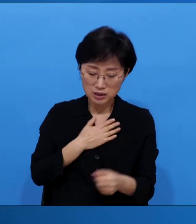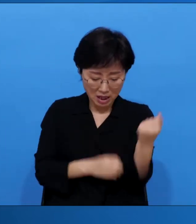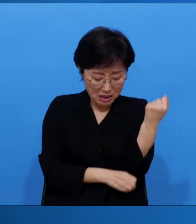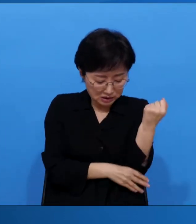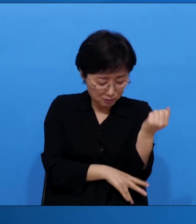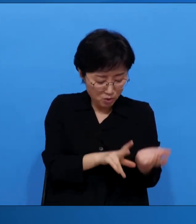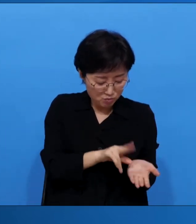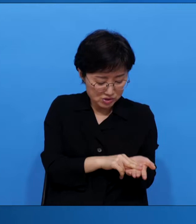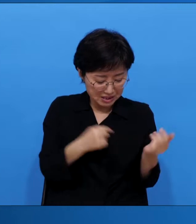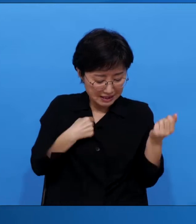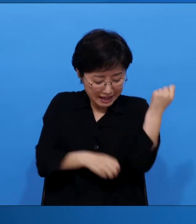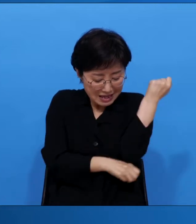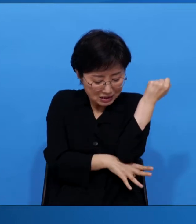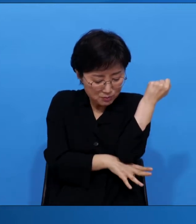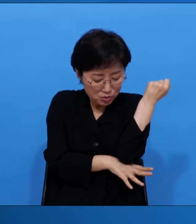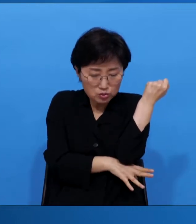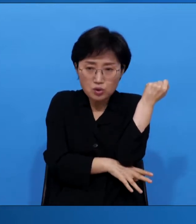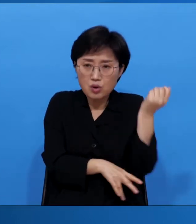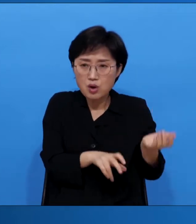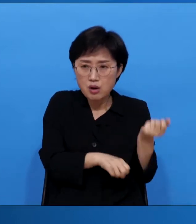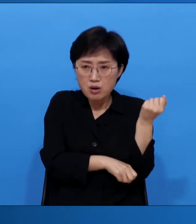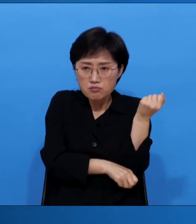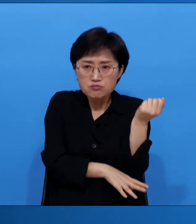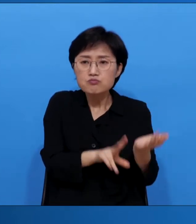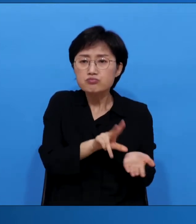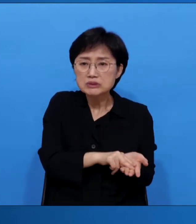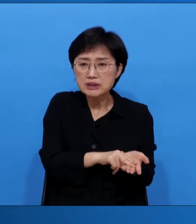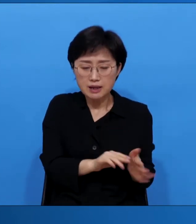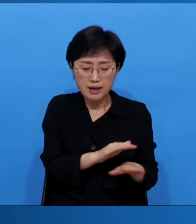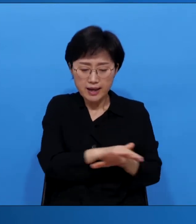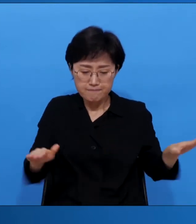Christ's power, the kingdom of God comes upon us, and that